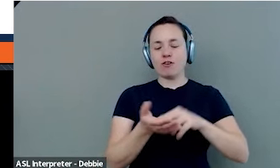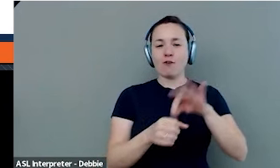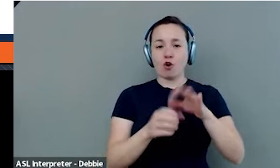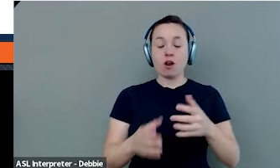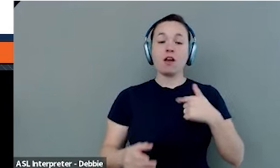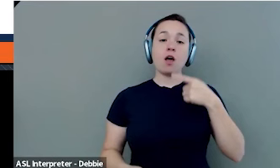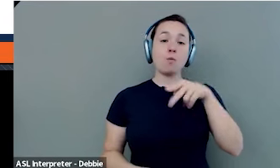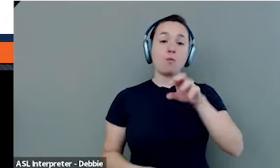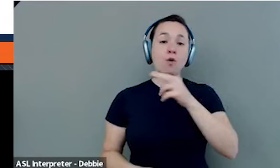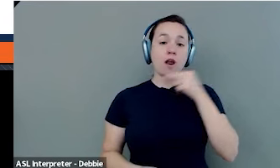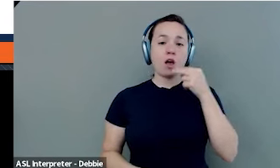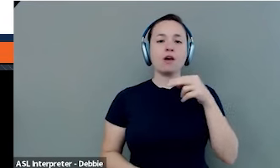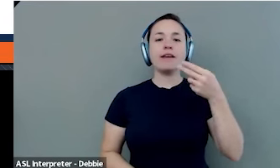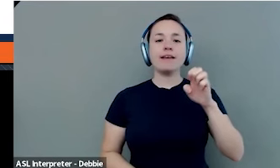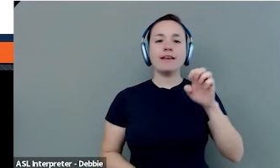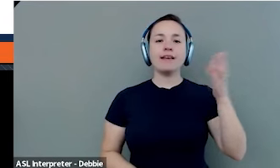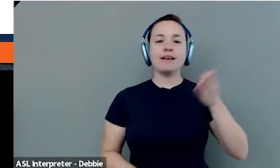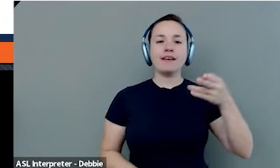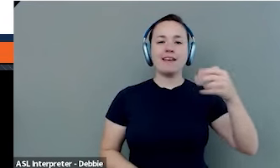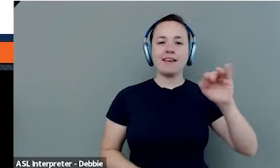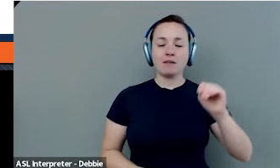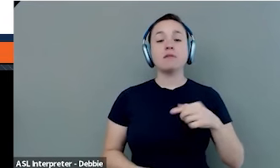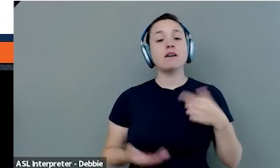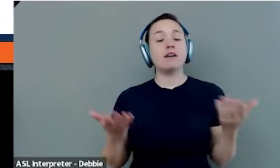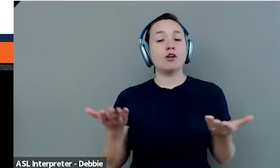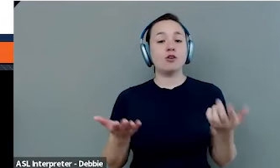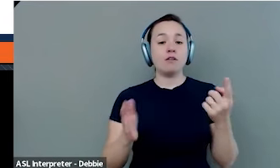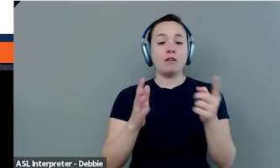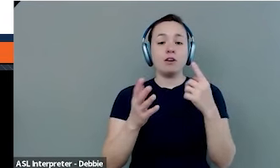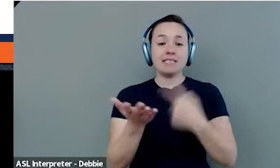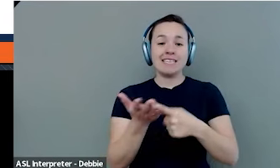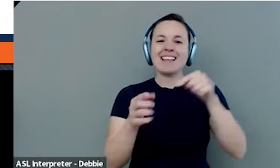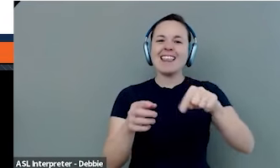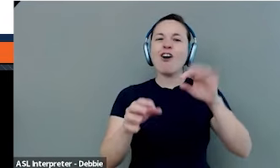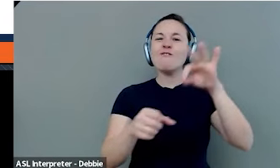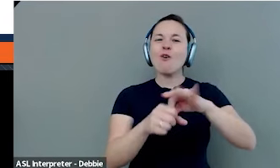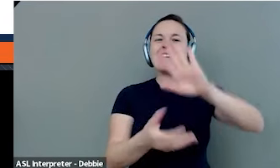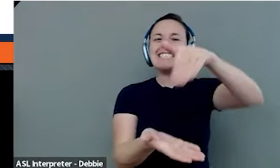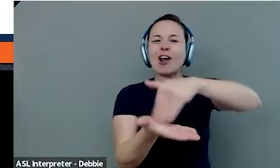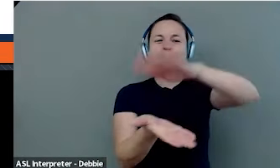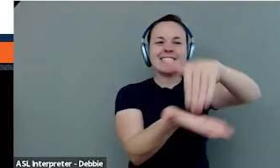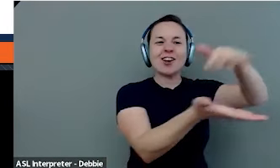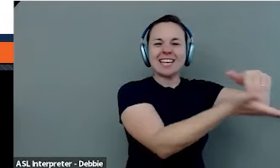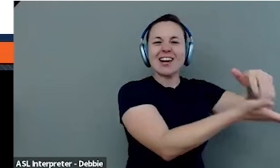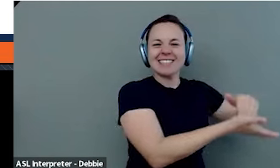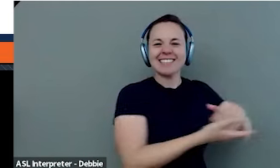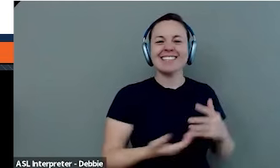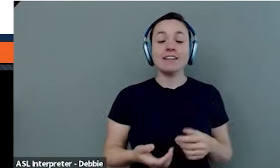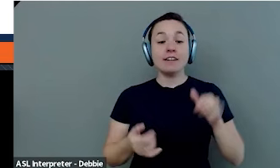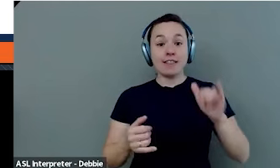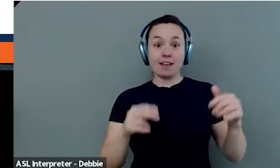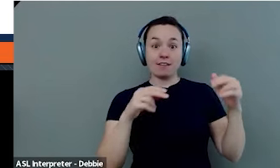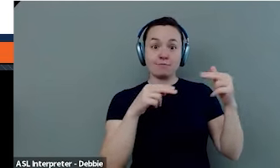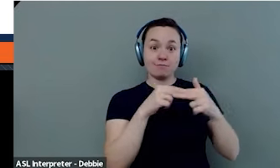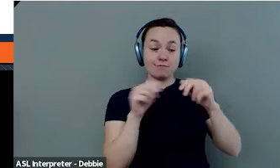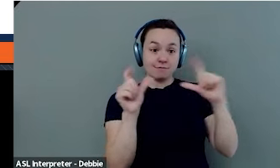him. I'm here to talk about vote centers. So on the screen, we have a slide entitled Vote